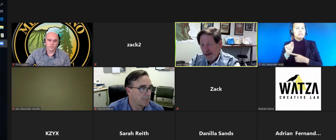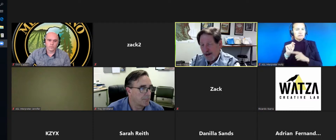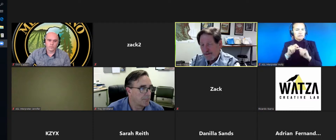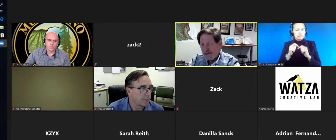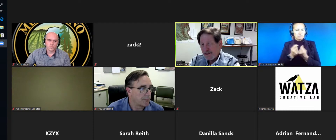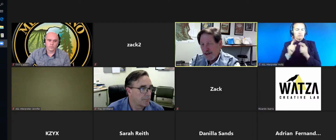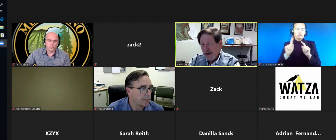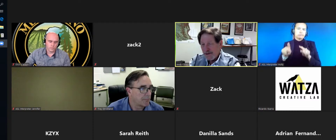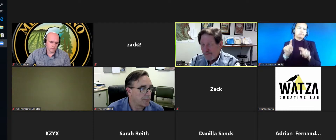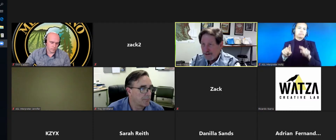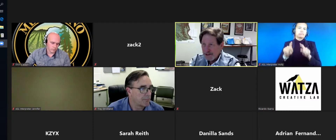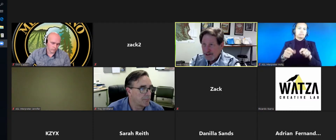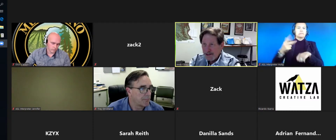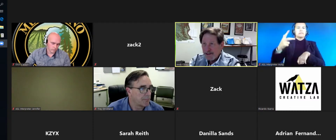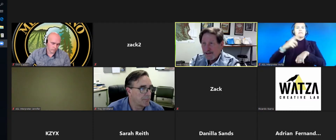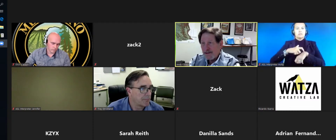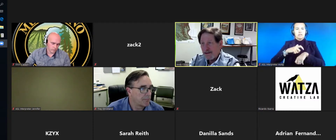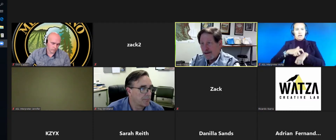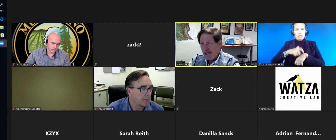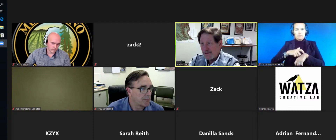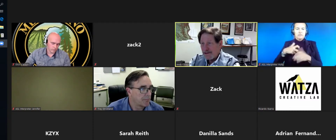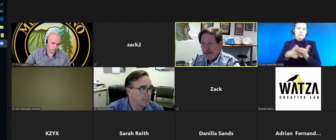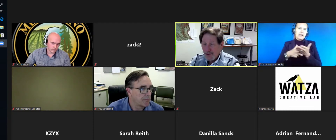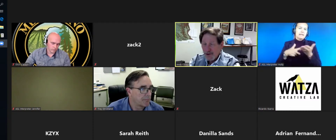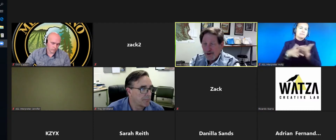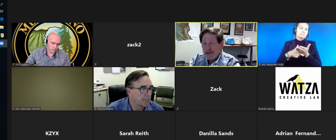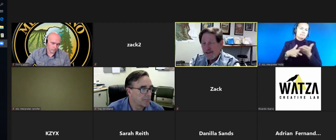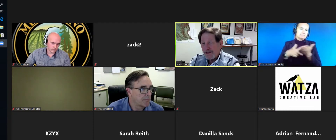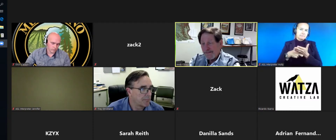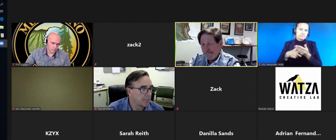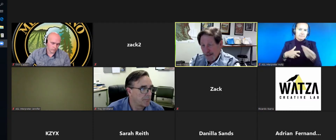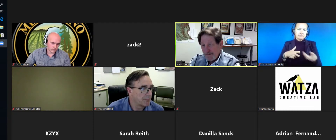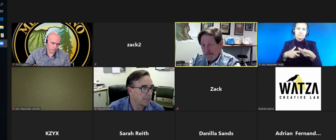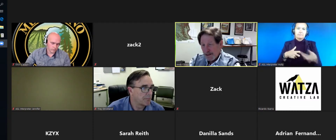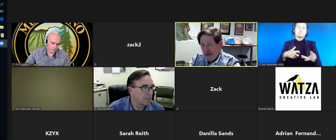several times. They've been cited. There are cases in the court.